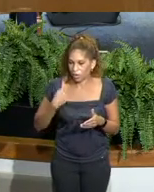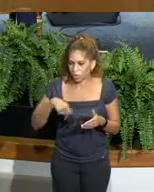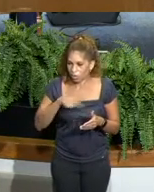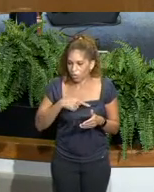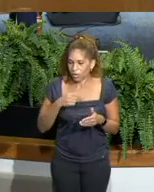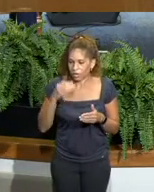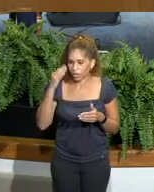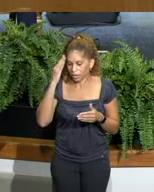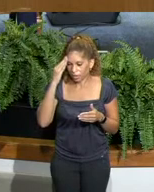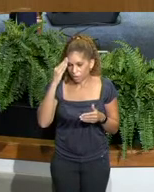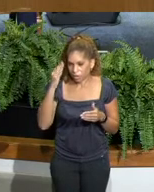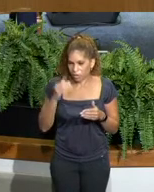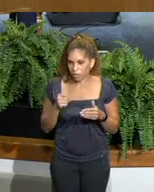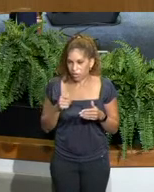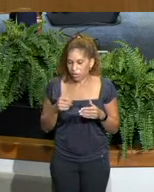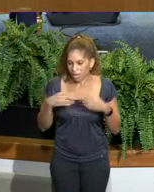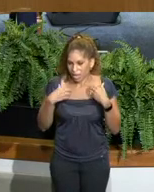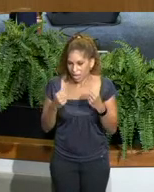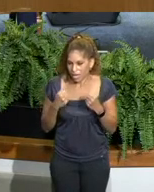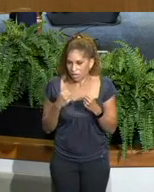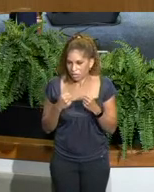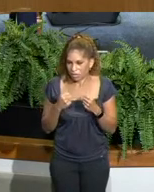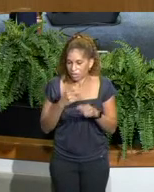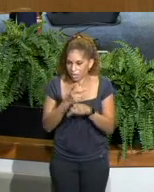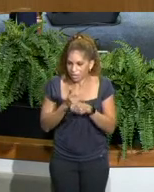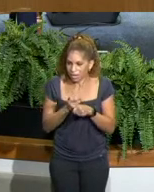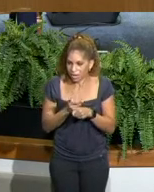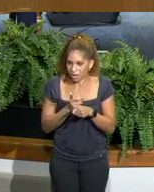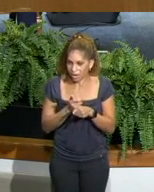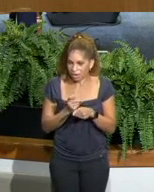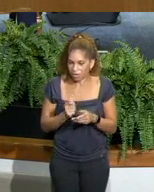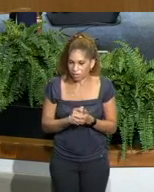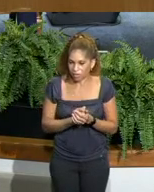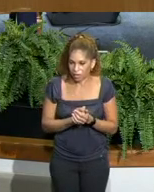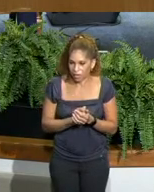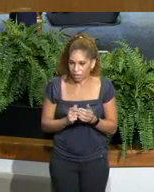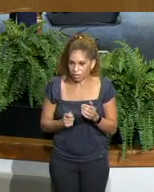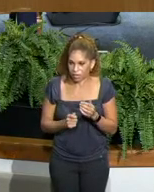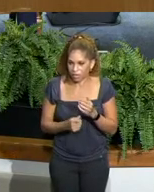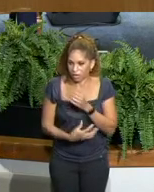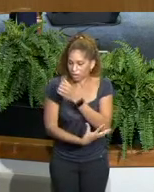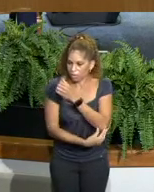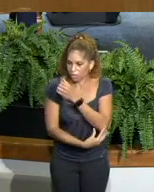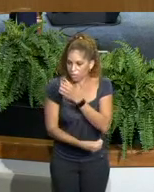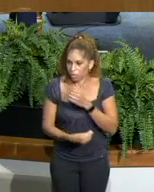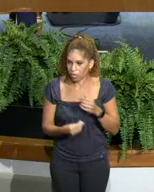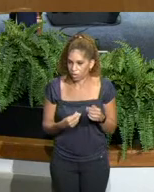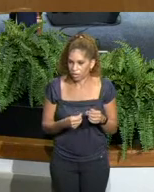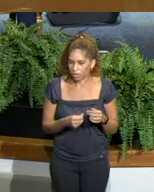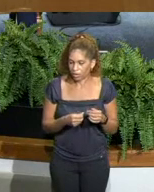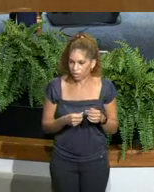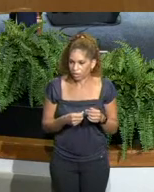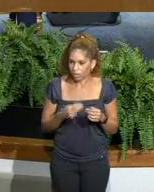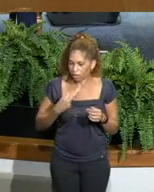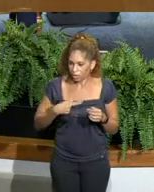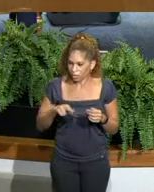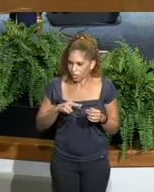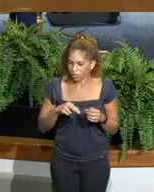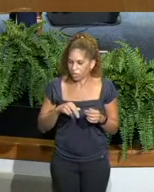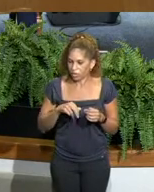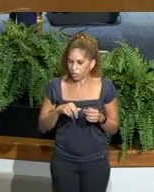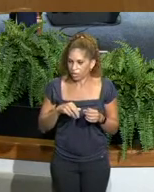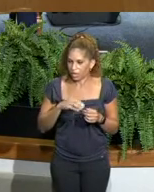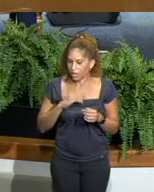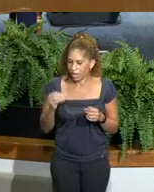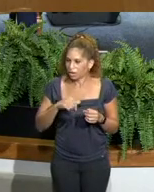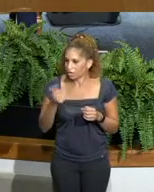/ the denial of health care, the war economy, and the false moral narrative of religious nationalism. And there are some other things we